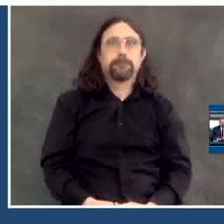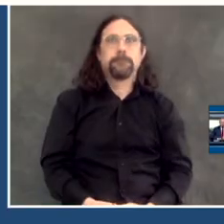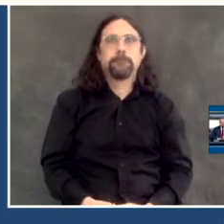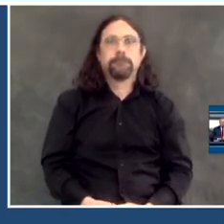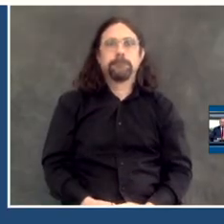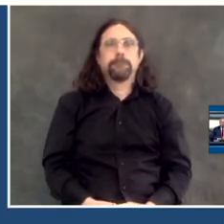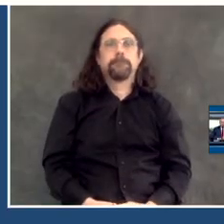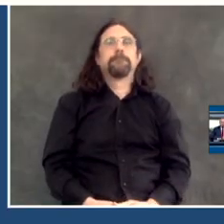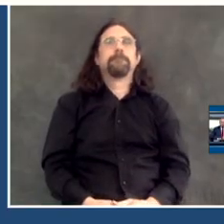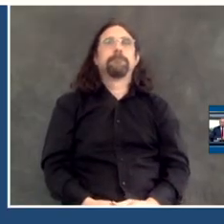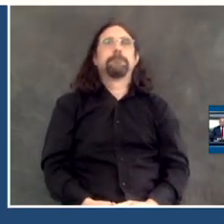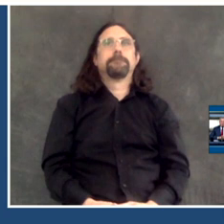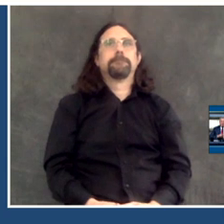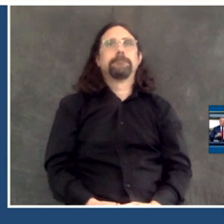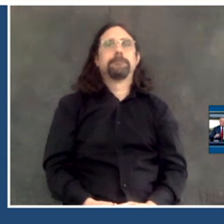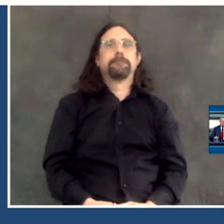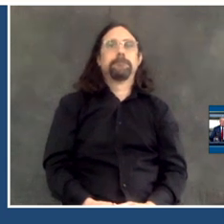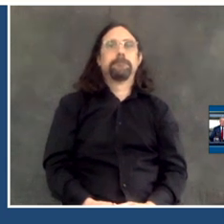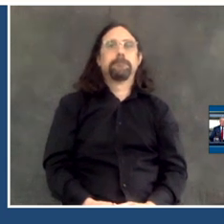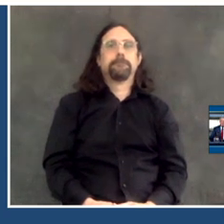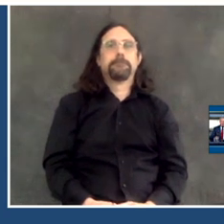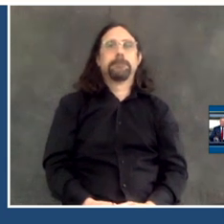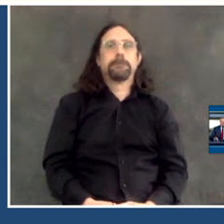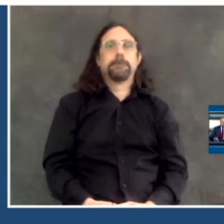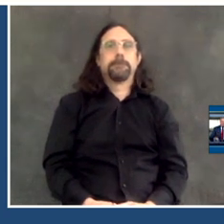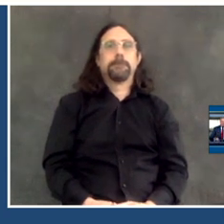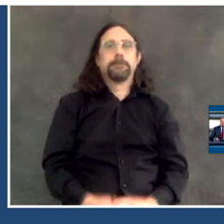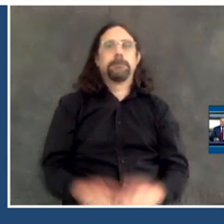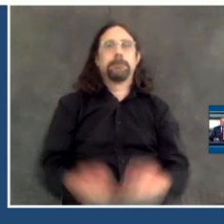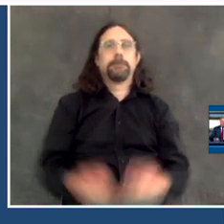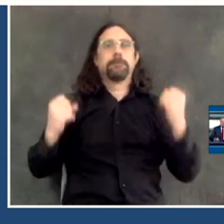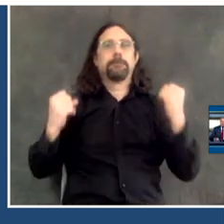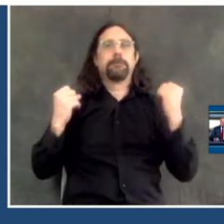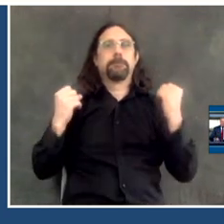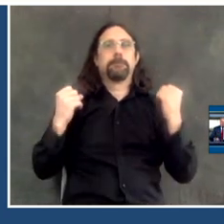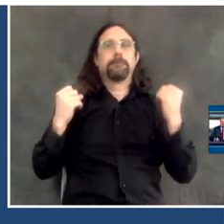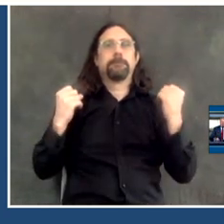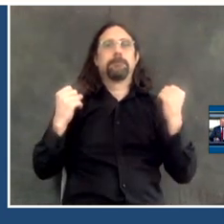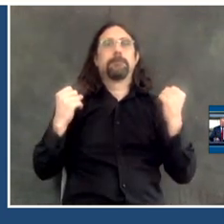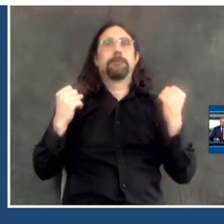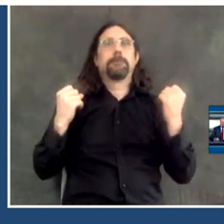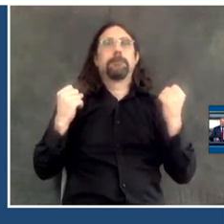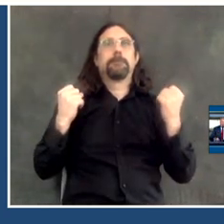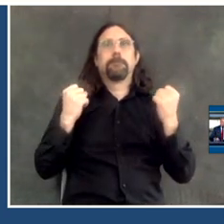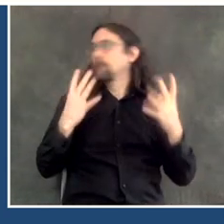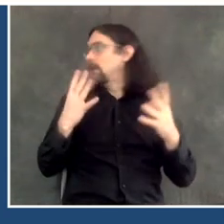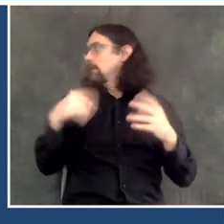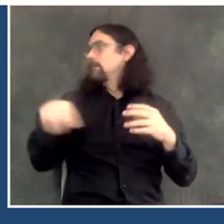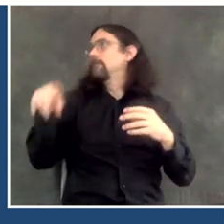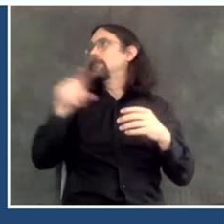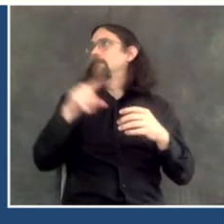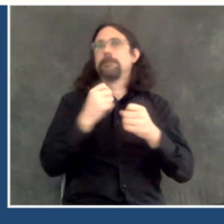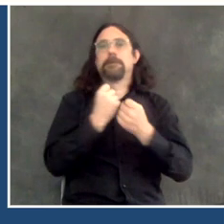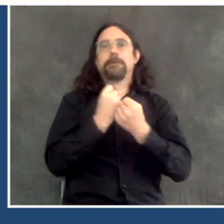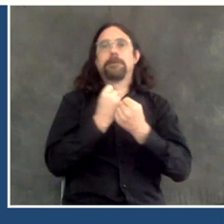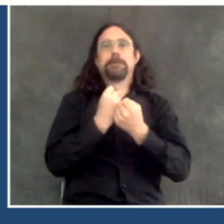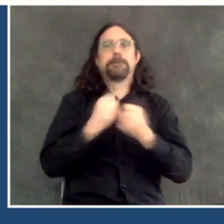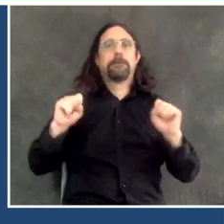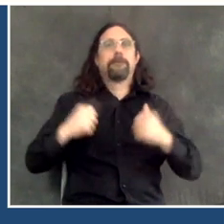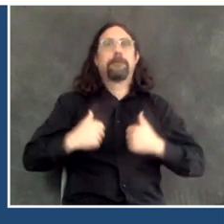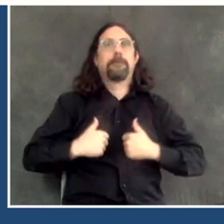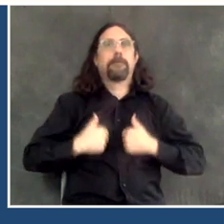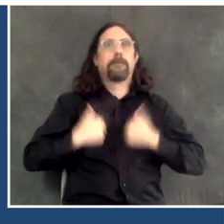crisis to help save lives. And the lives to be saved are right here in New York City. So I have called for